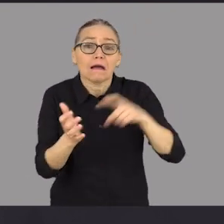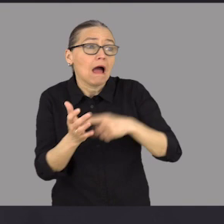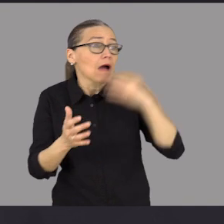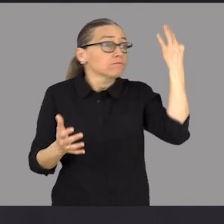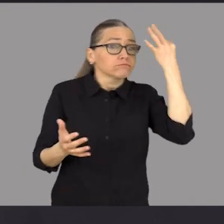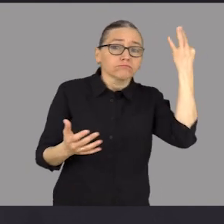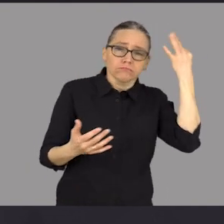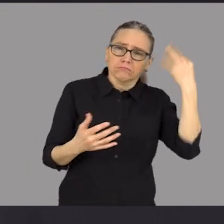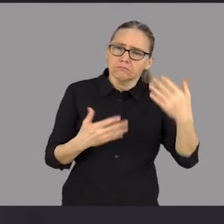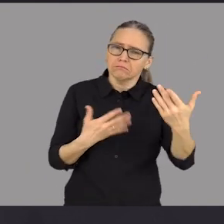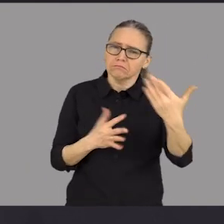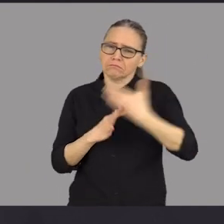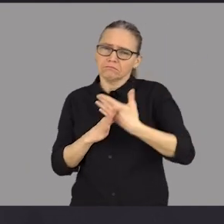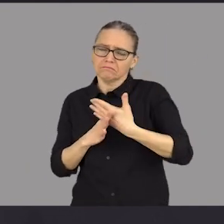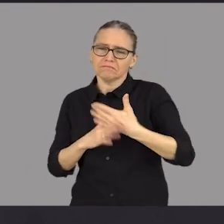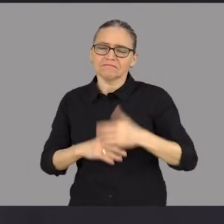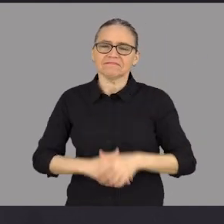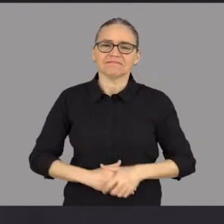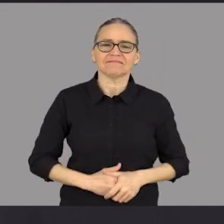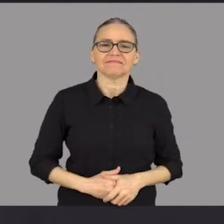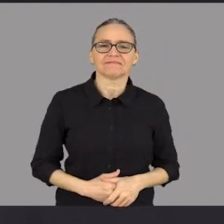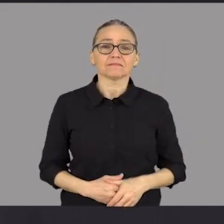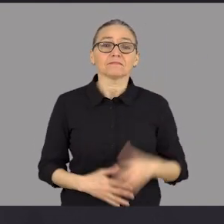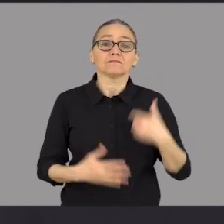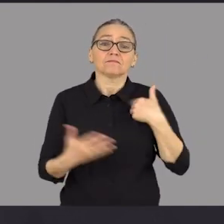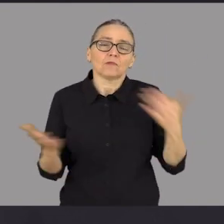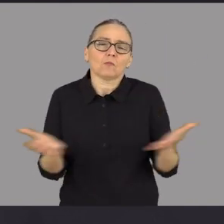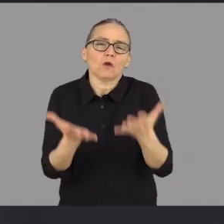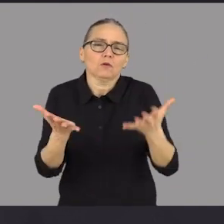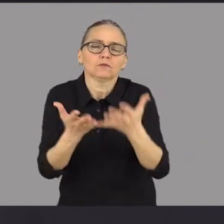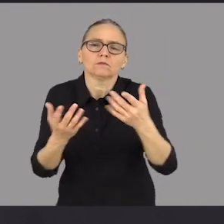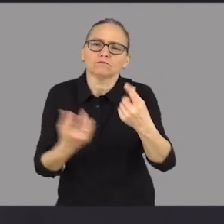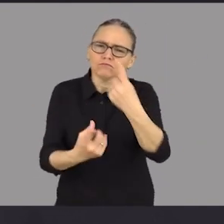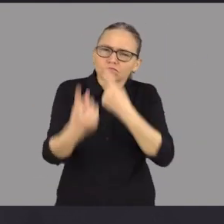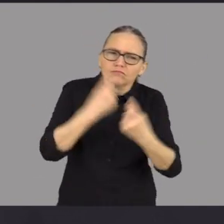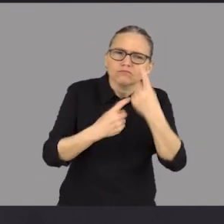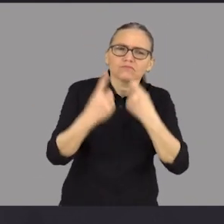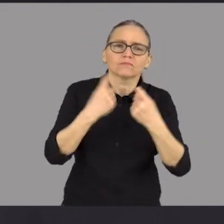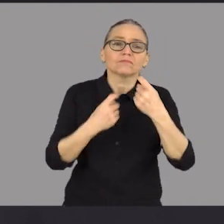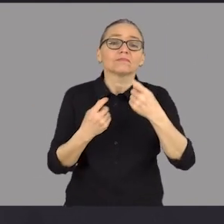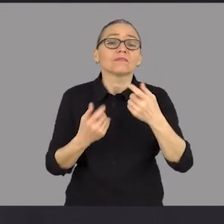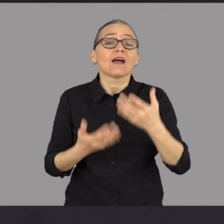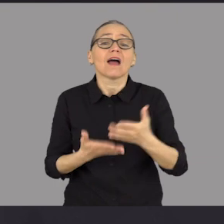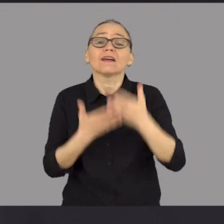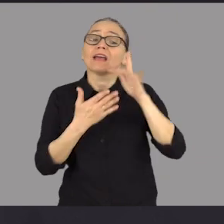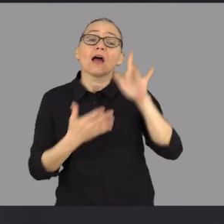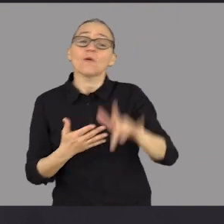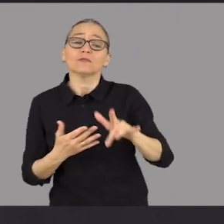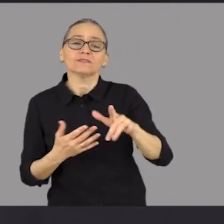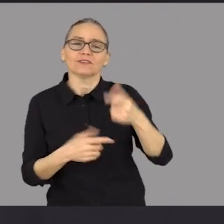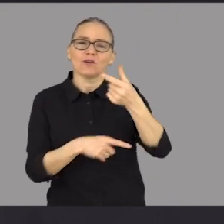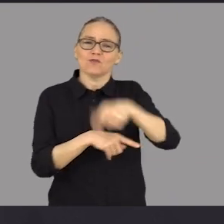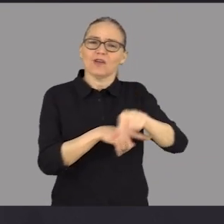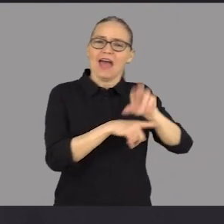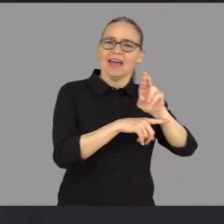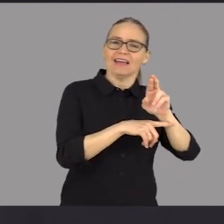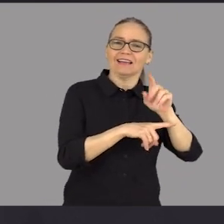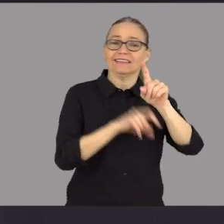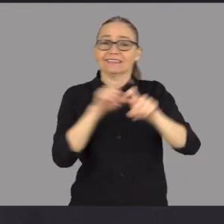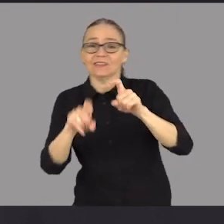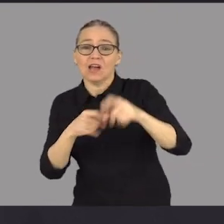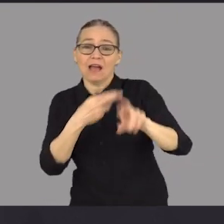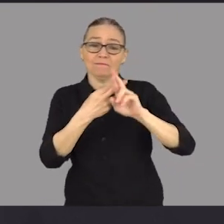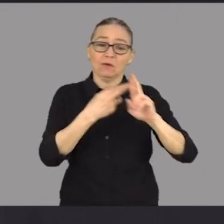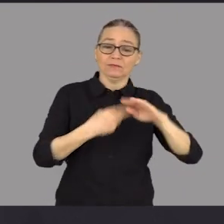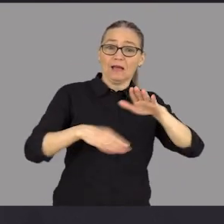participants. Please do feel welcome to ask questions at any point during the presentation. I encourage you to ask